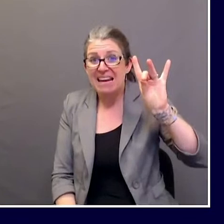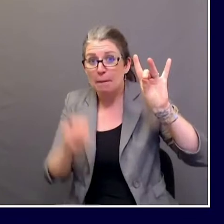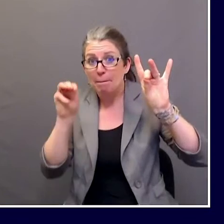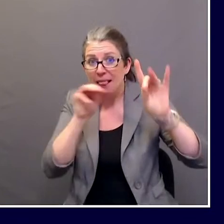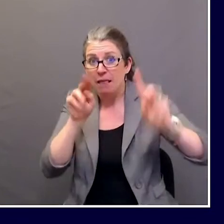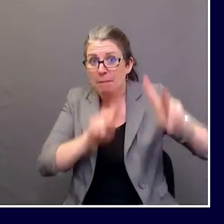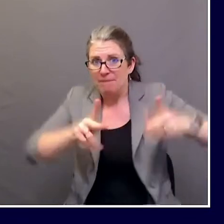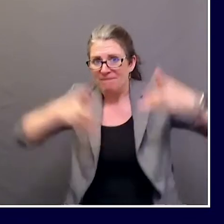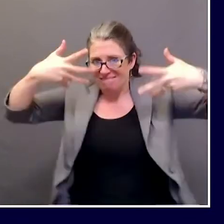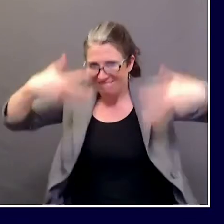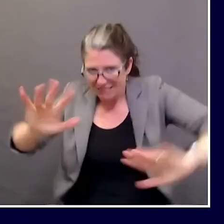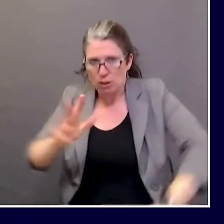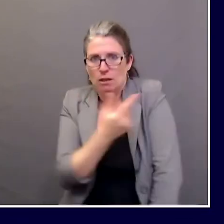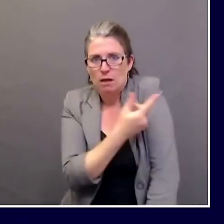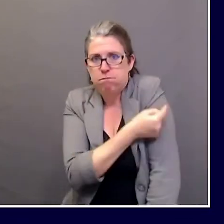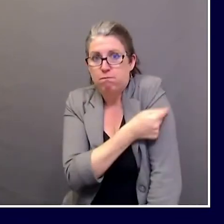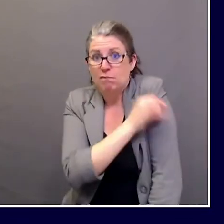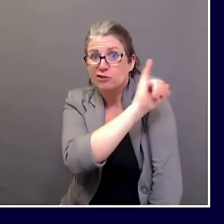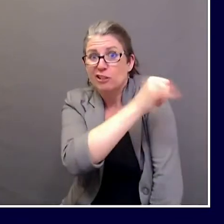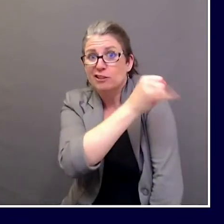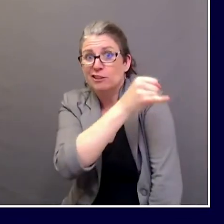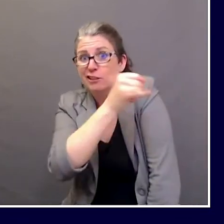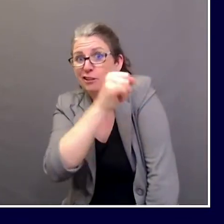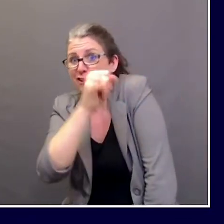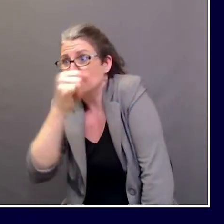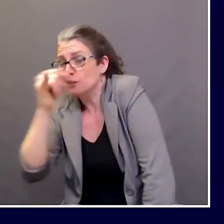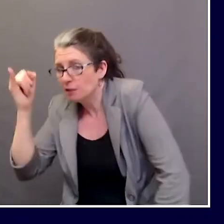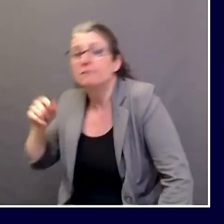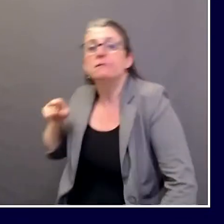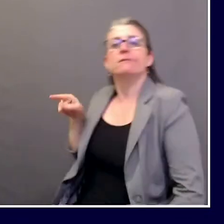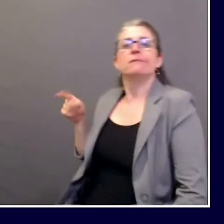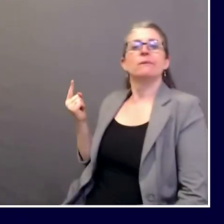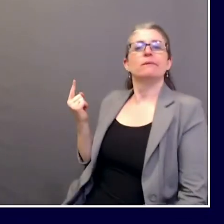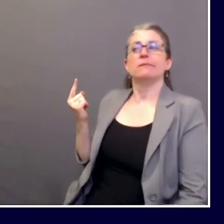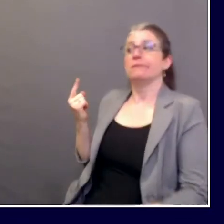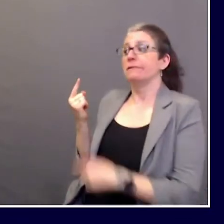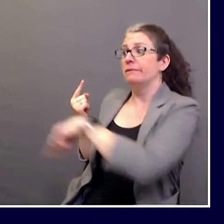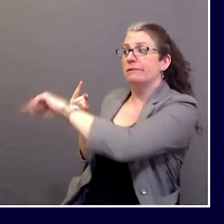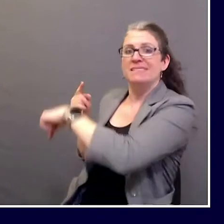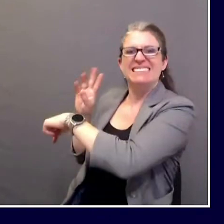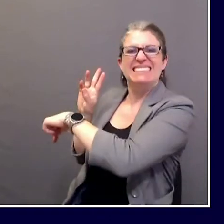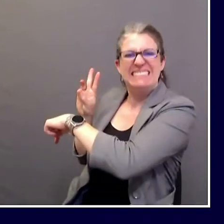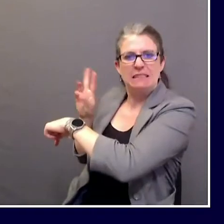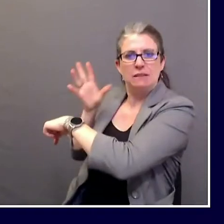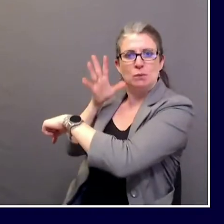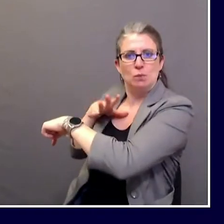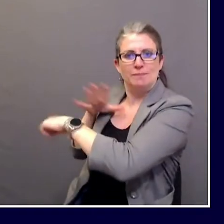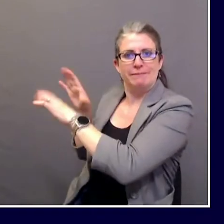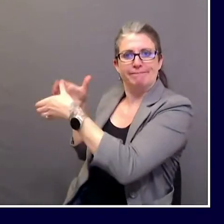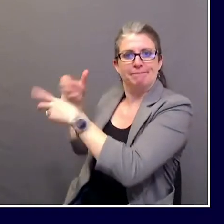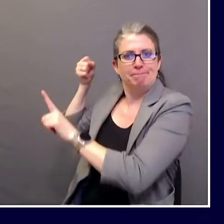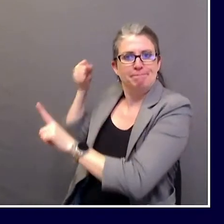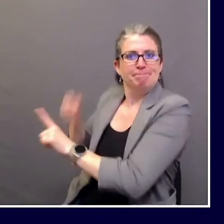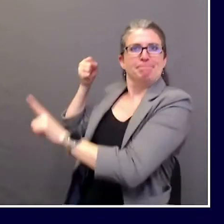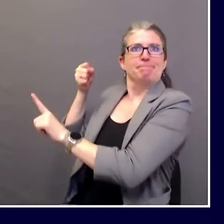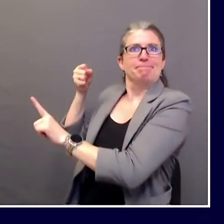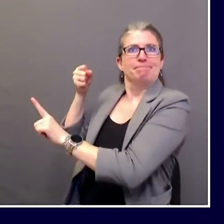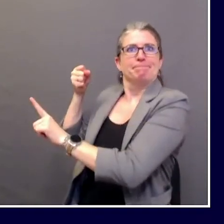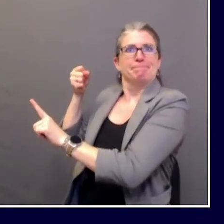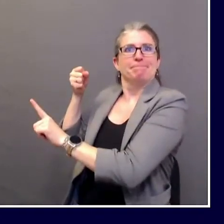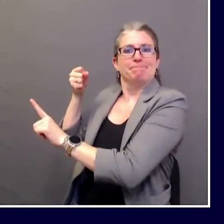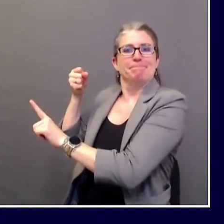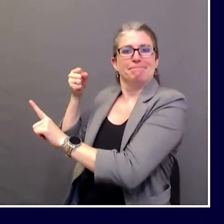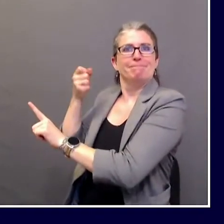been administered. That's fewer than 1 in every million. The other thing that's really important to note is that we are